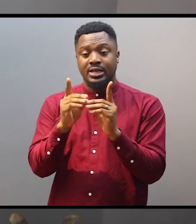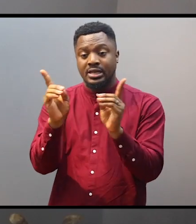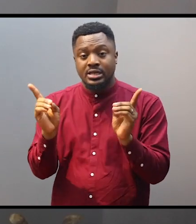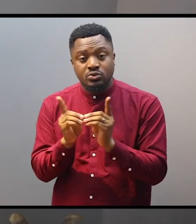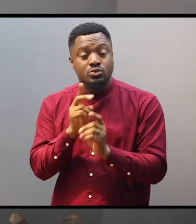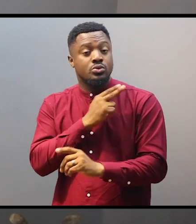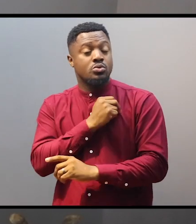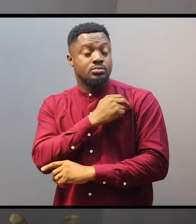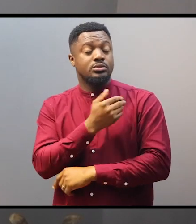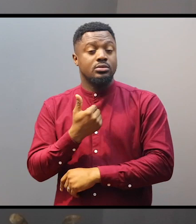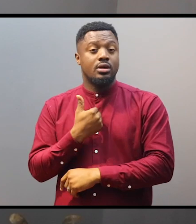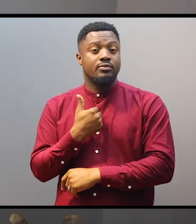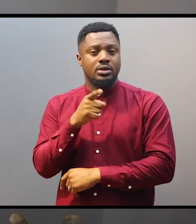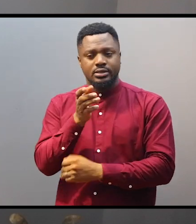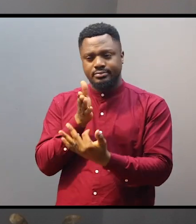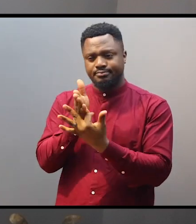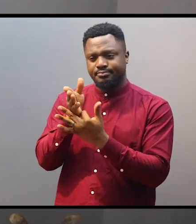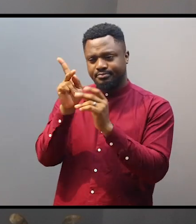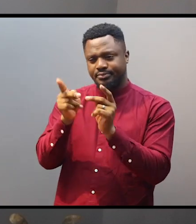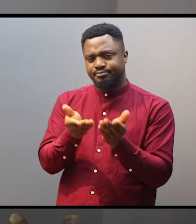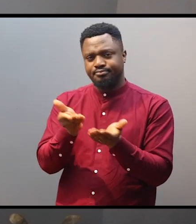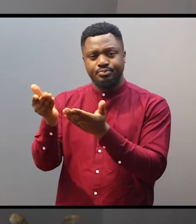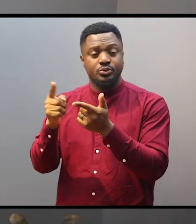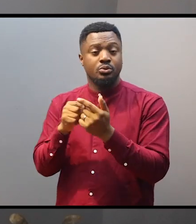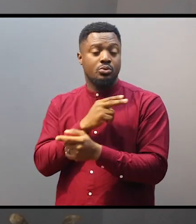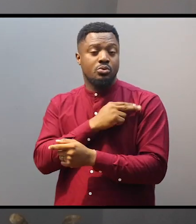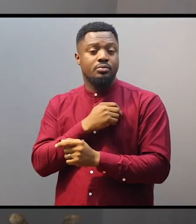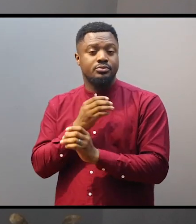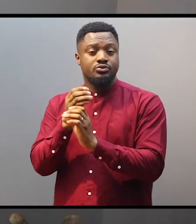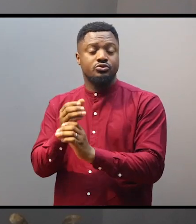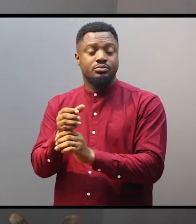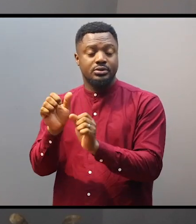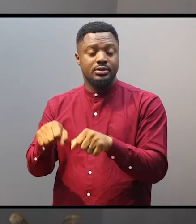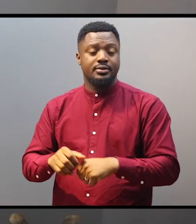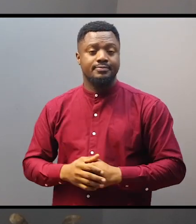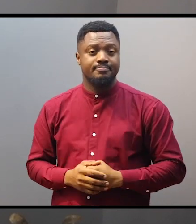hospitals in Ghana. They can also assess the child and refer you for treatment.